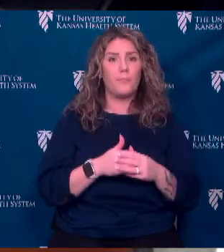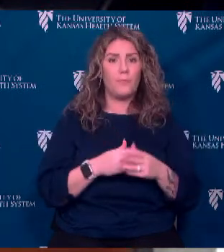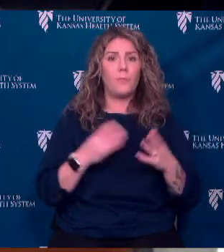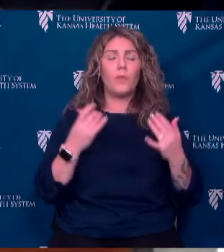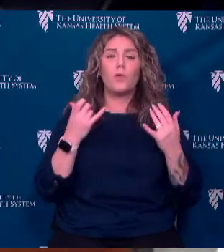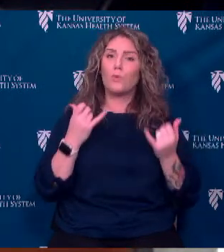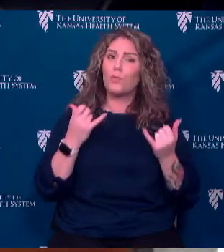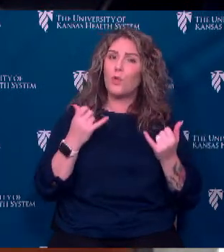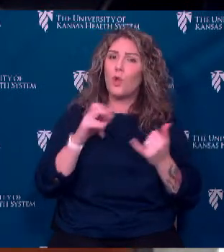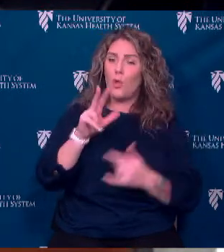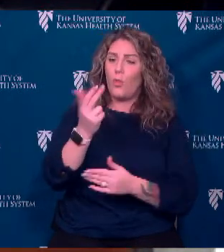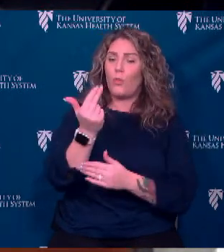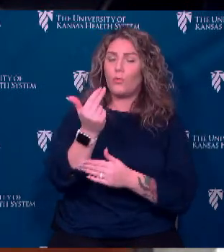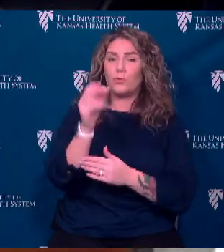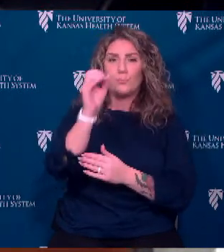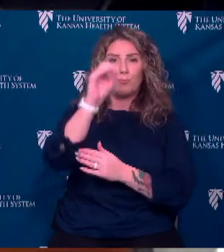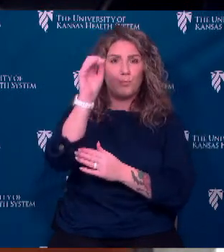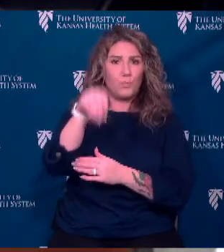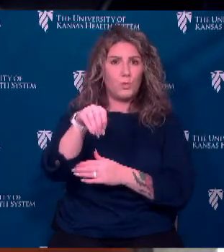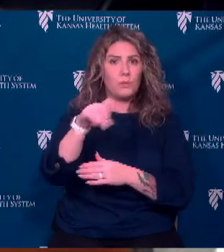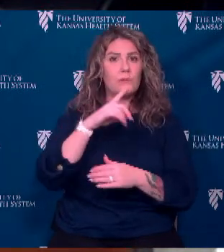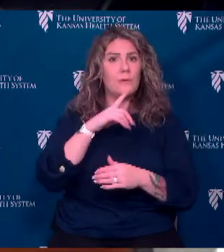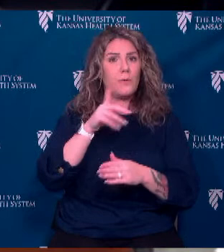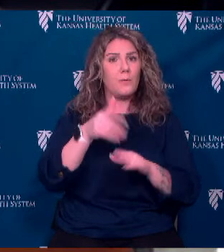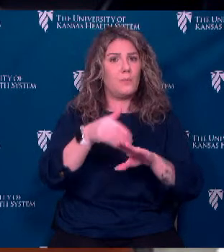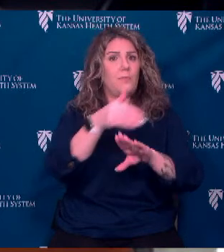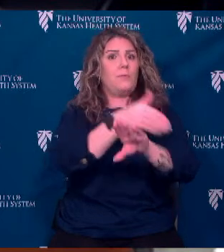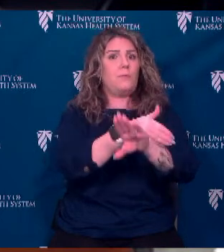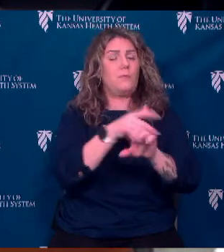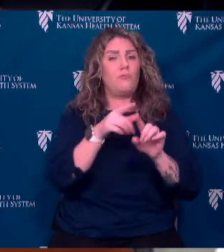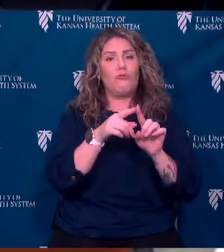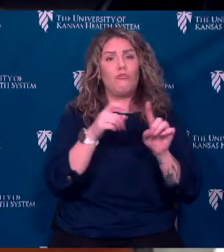at 13%, which is much improved from the